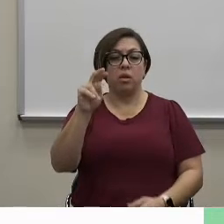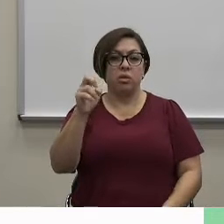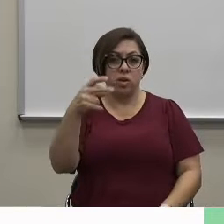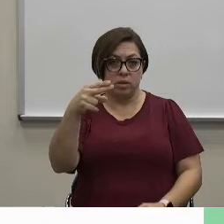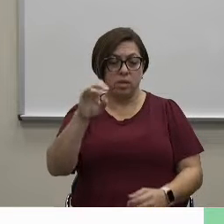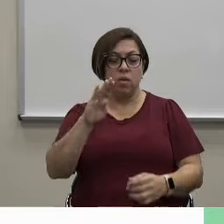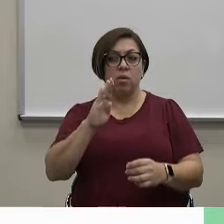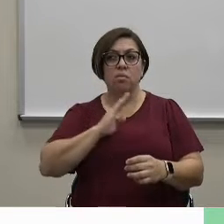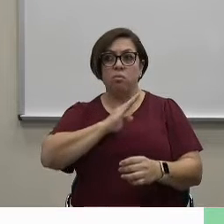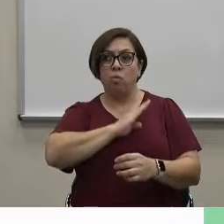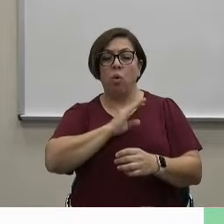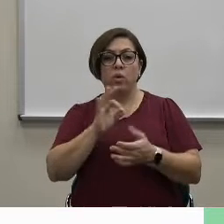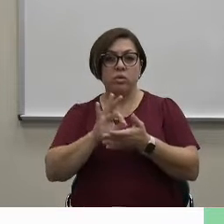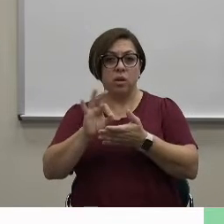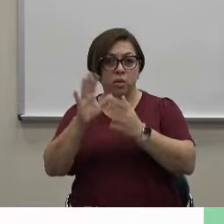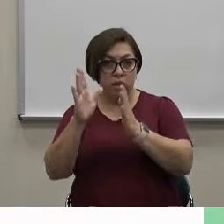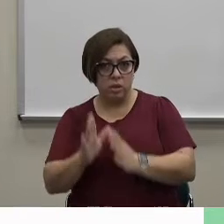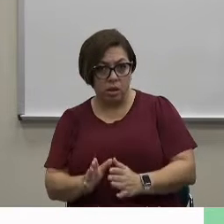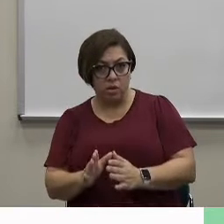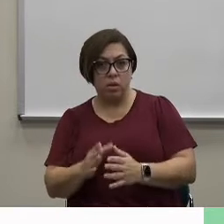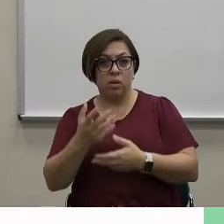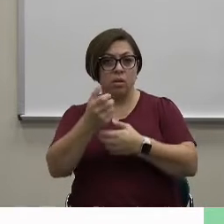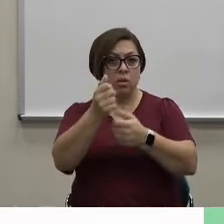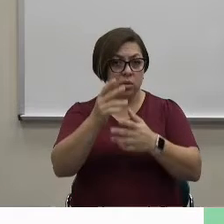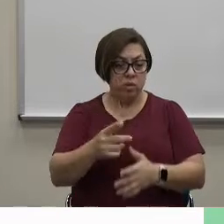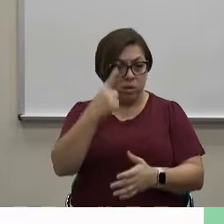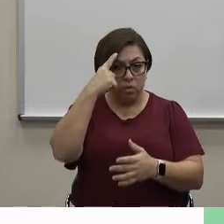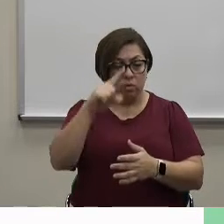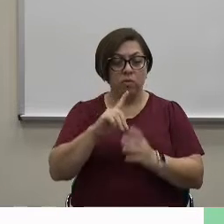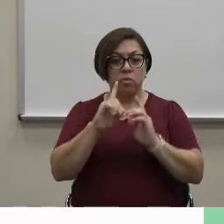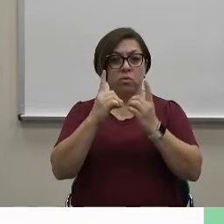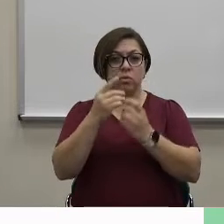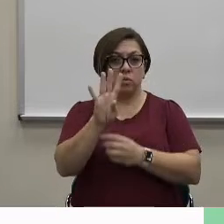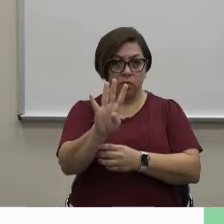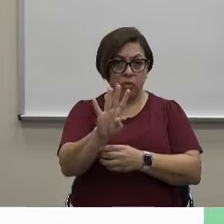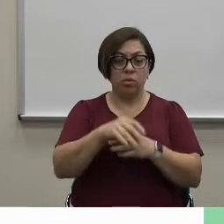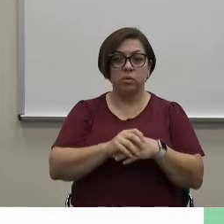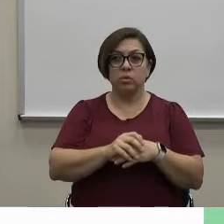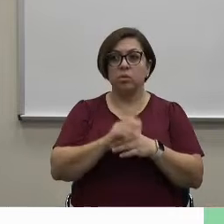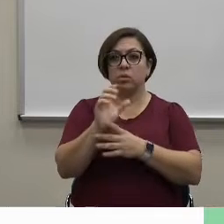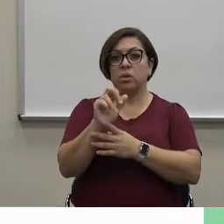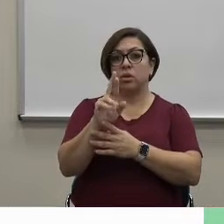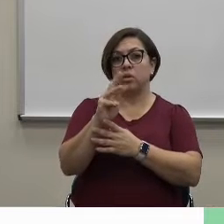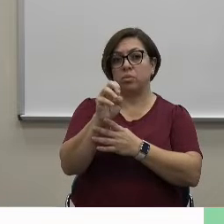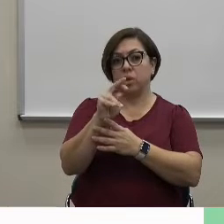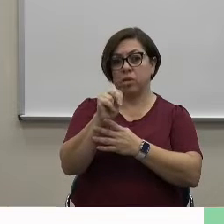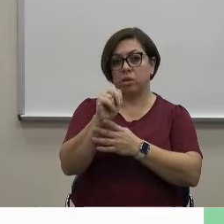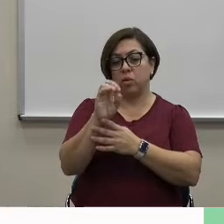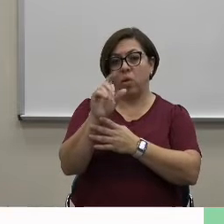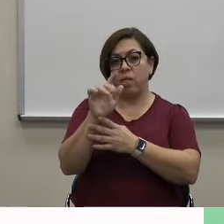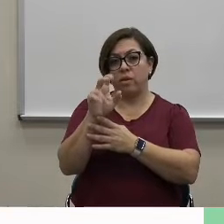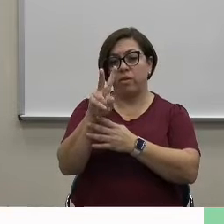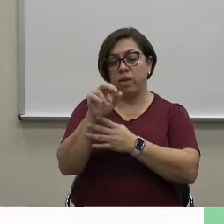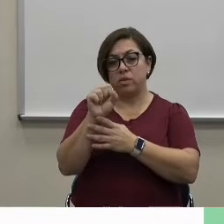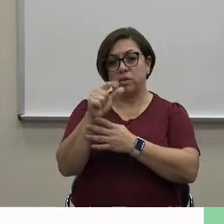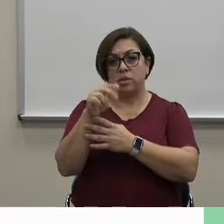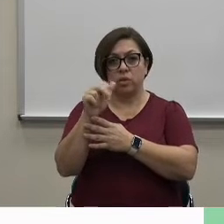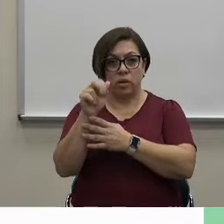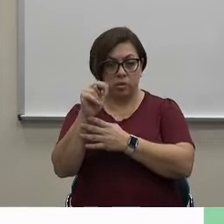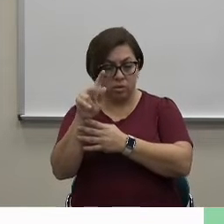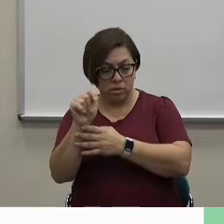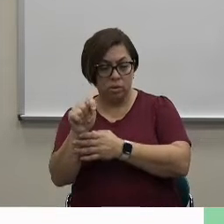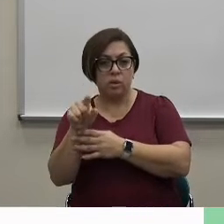Board Secretary, is the trustee for District 4. Dr. Carmen Olivas Graham, who is the board vice